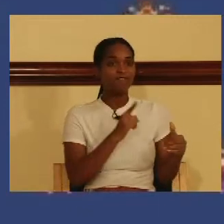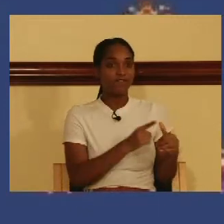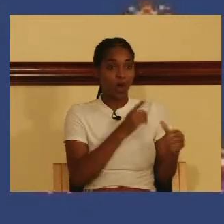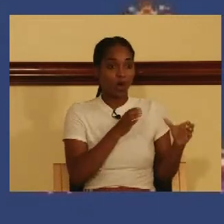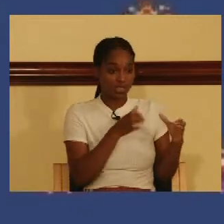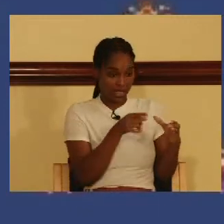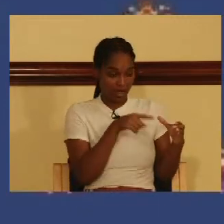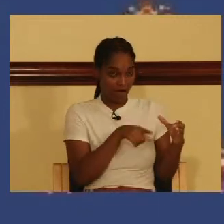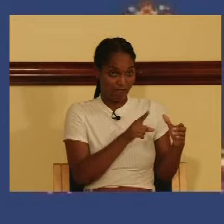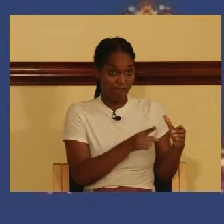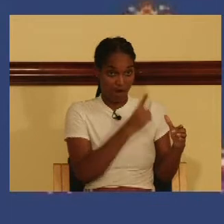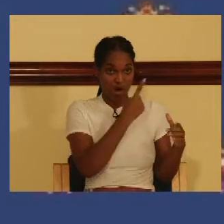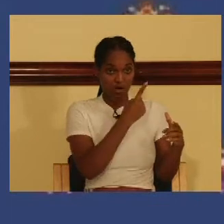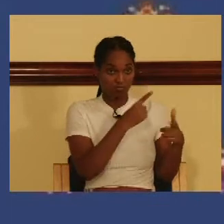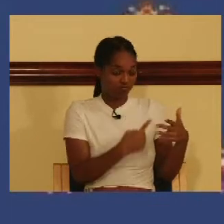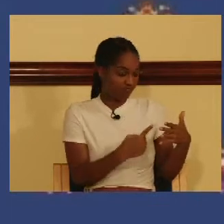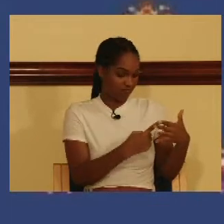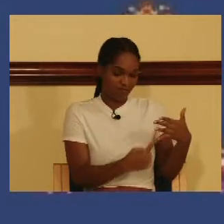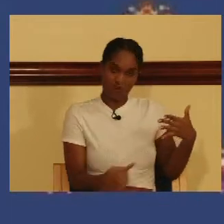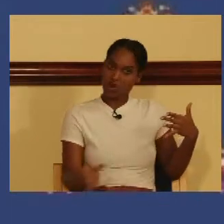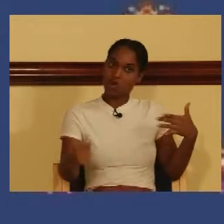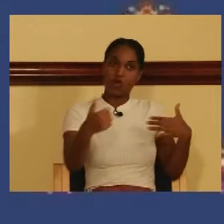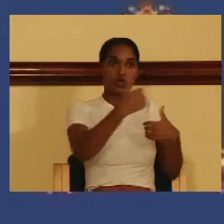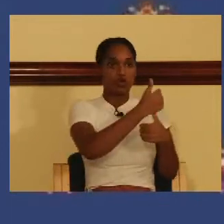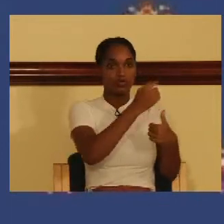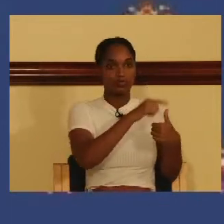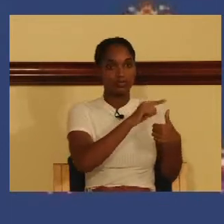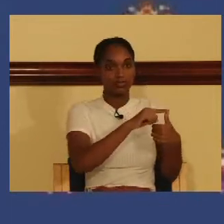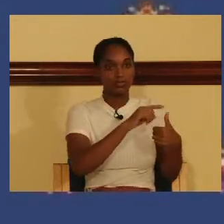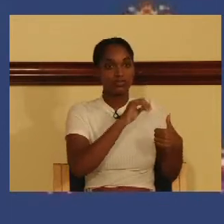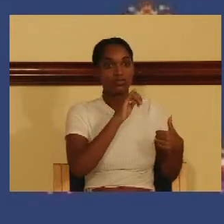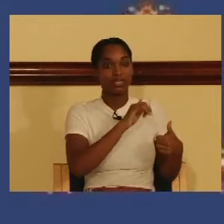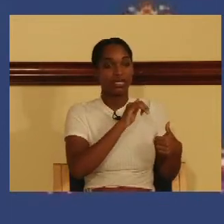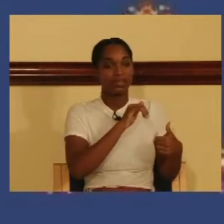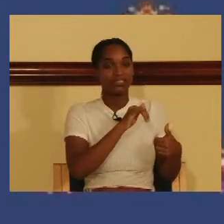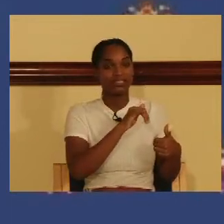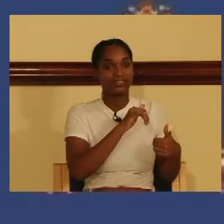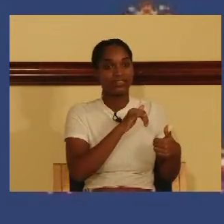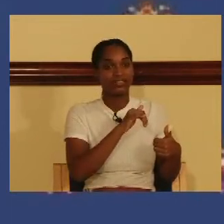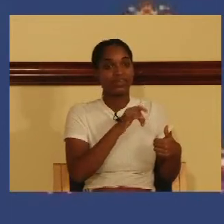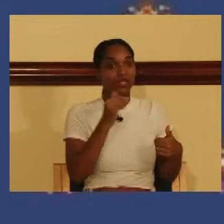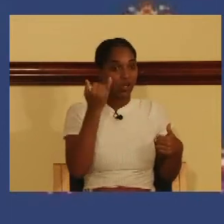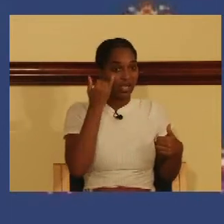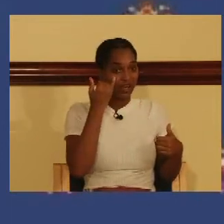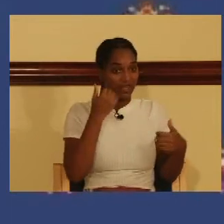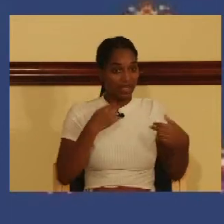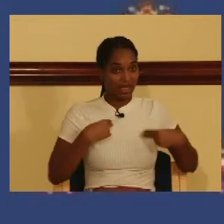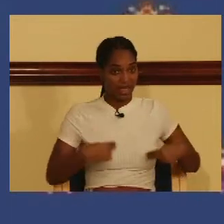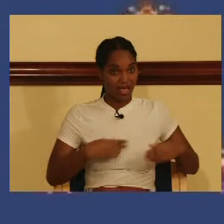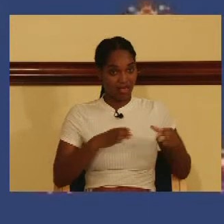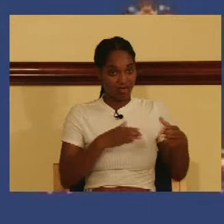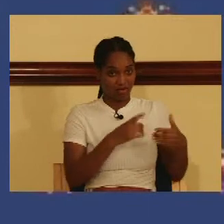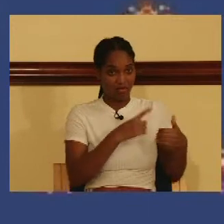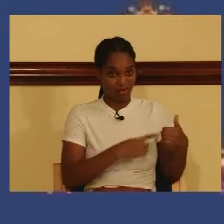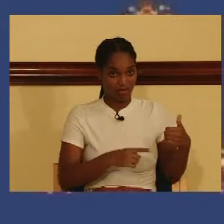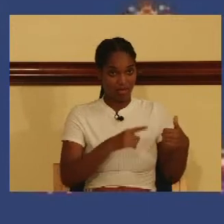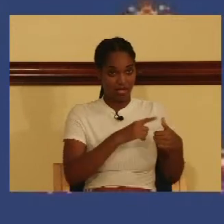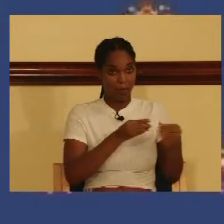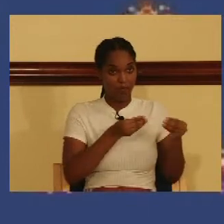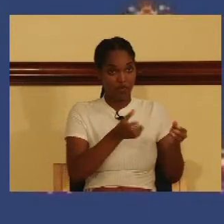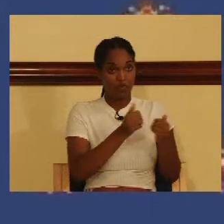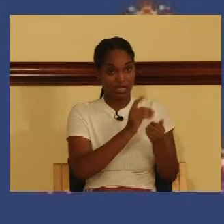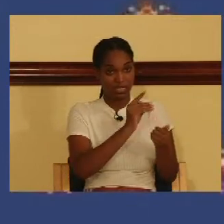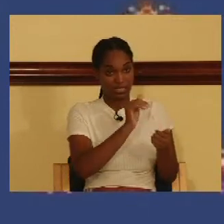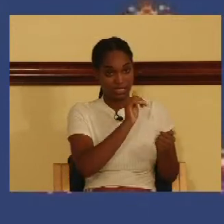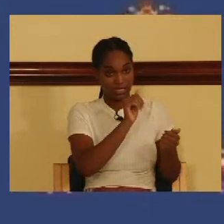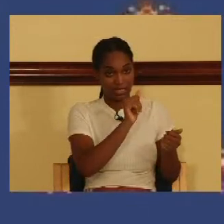sector that all of us interact with when we come into this world. And so if the health sector is able to provide us with data to say,